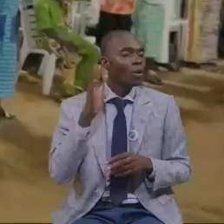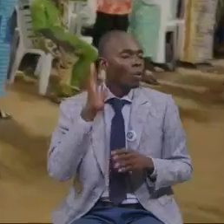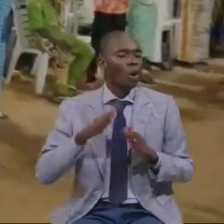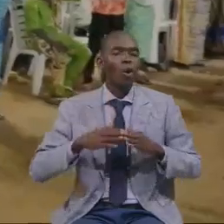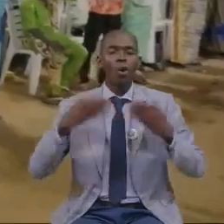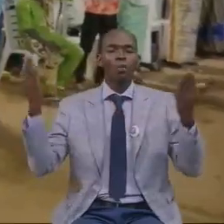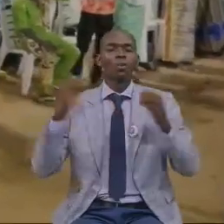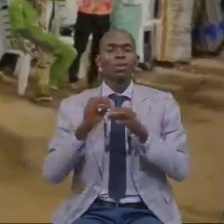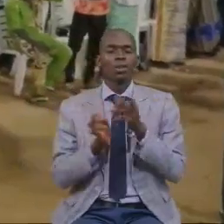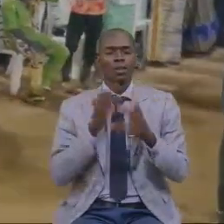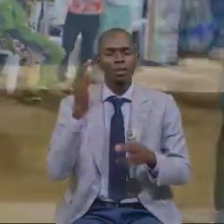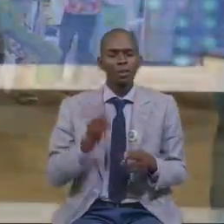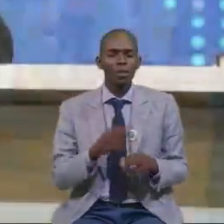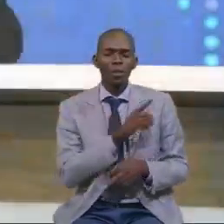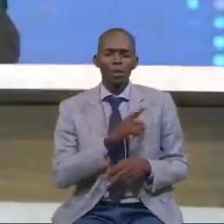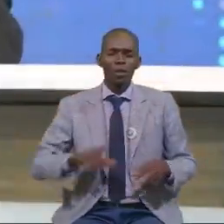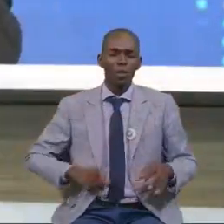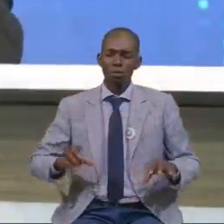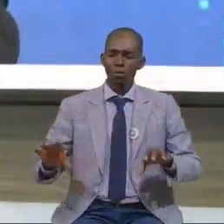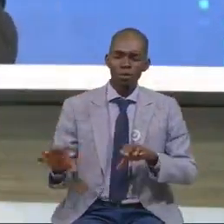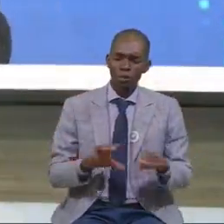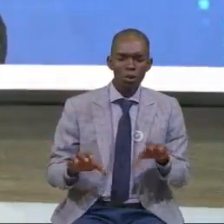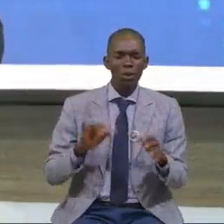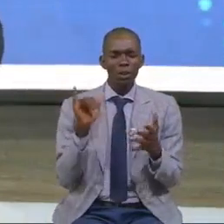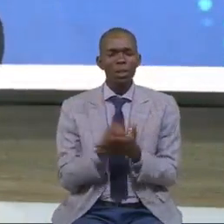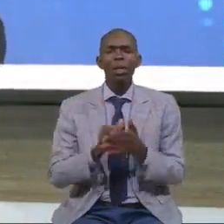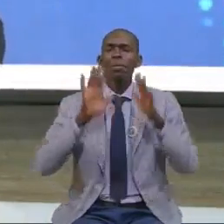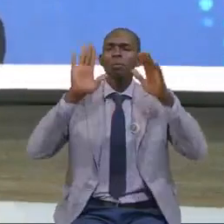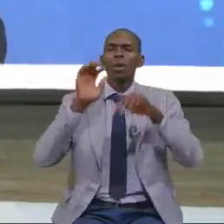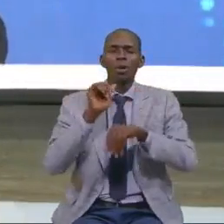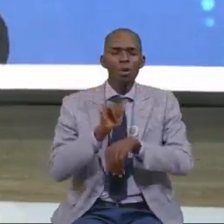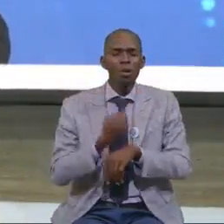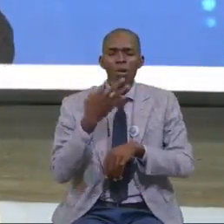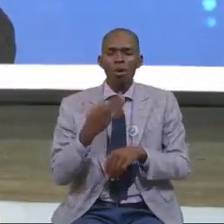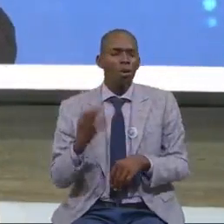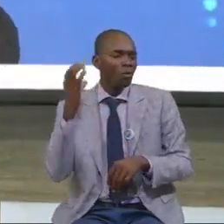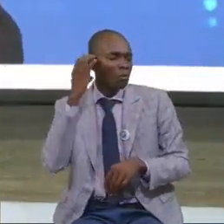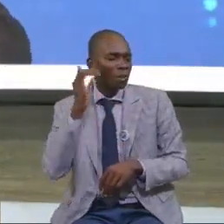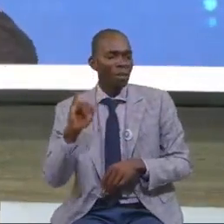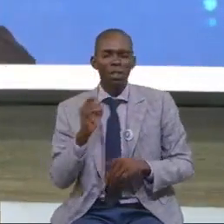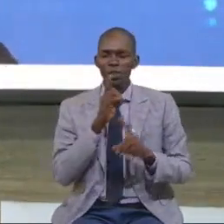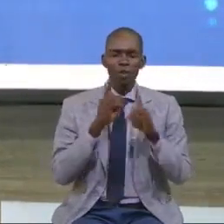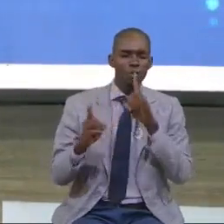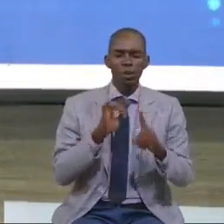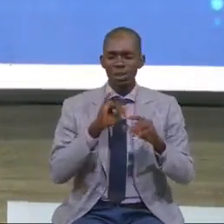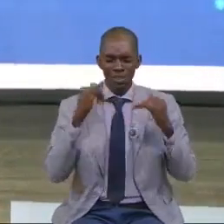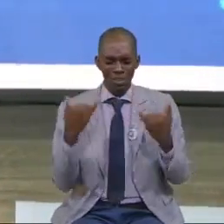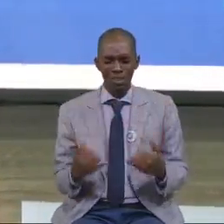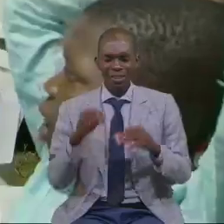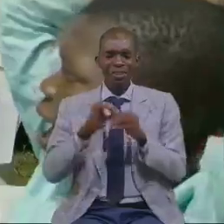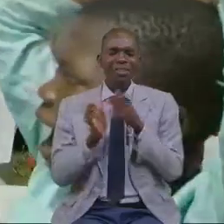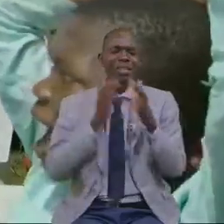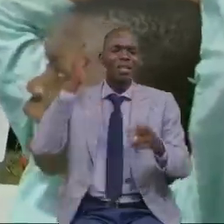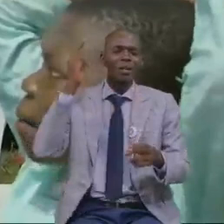open. Lord, perform that miracle of hearing and speaking now in